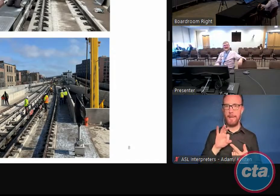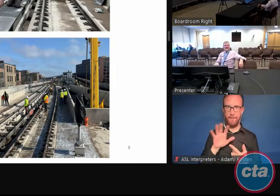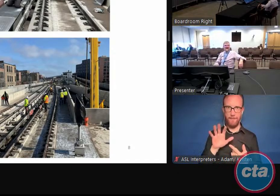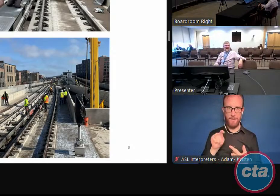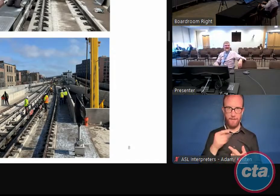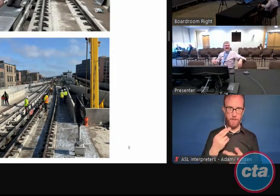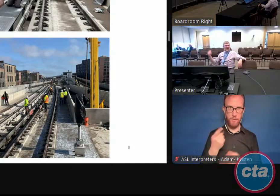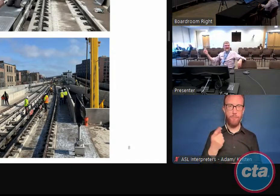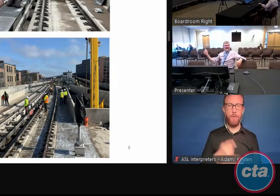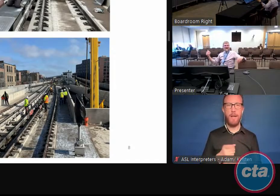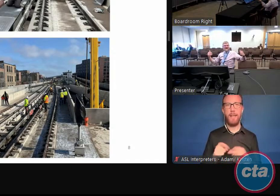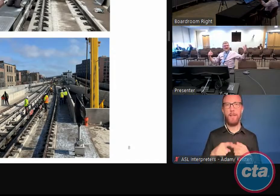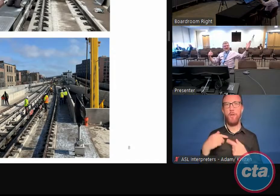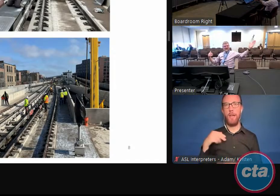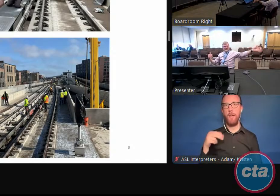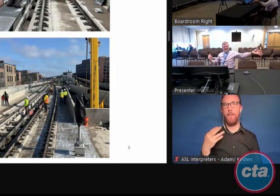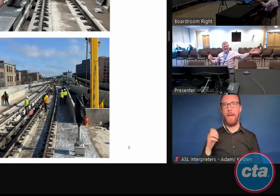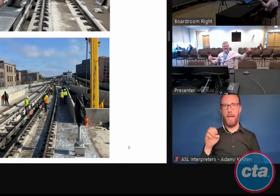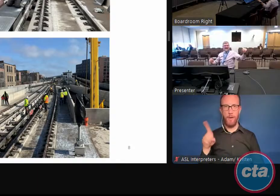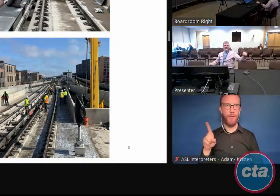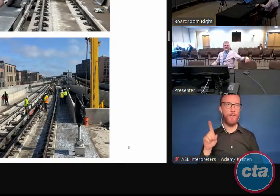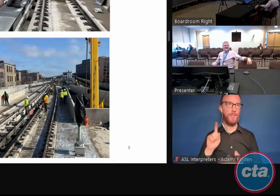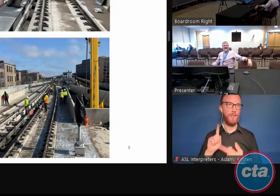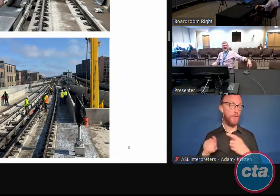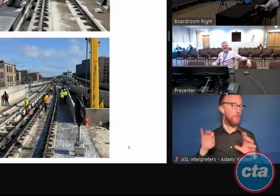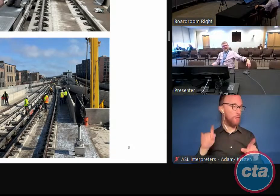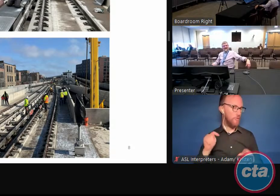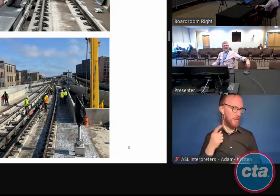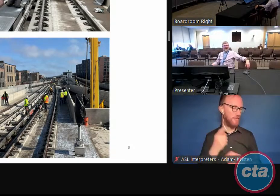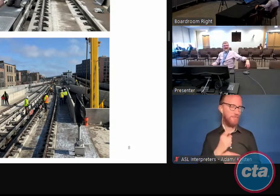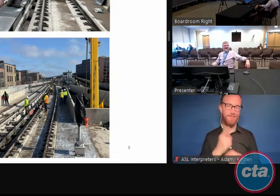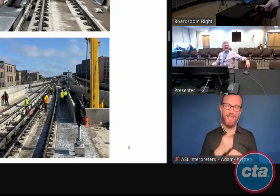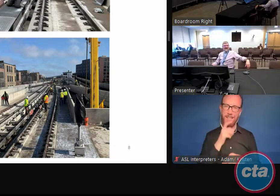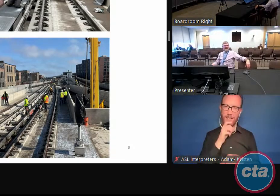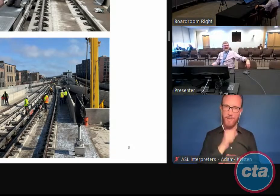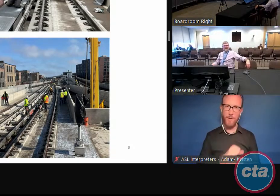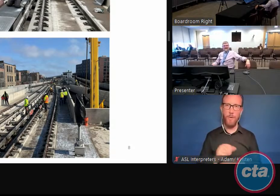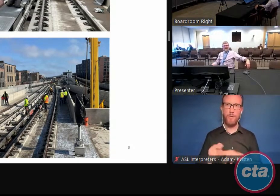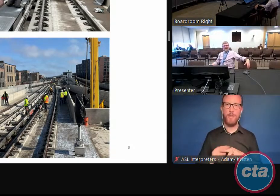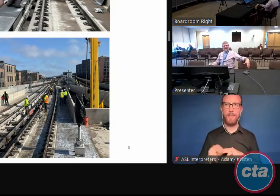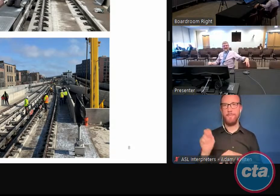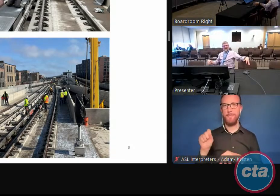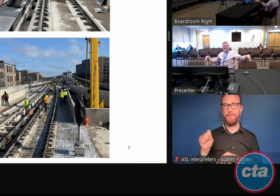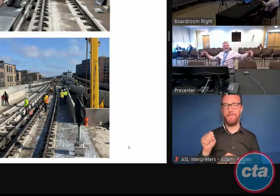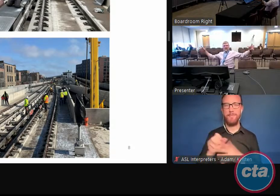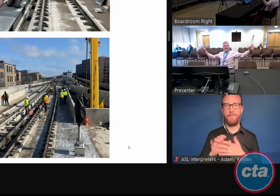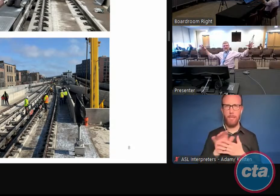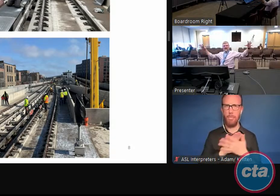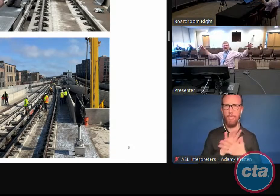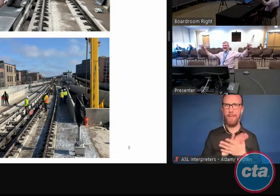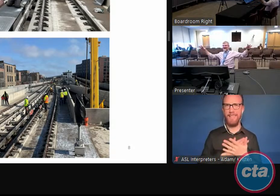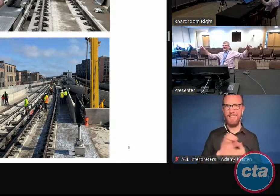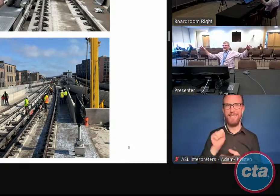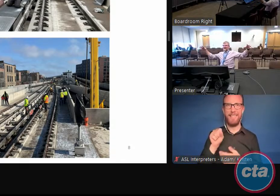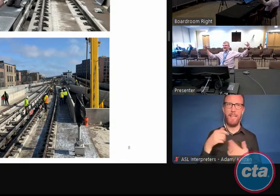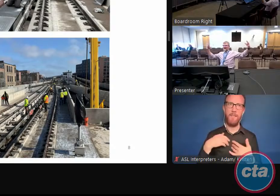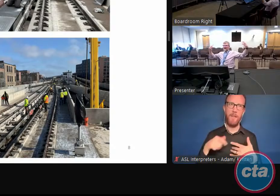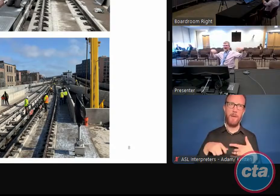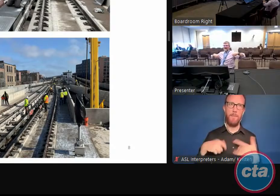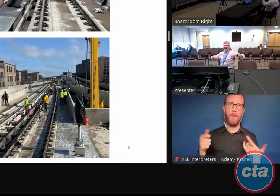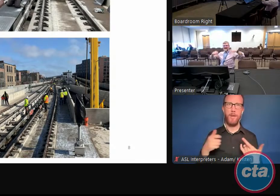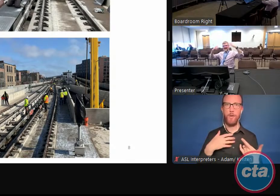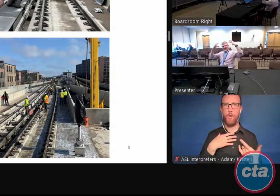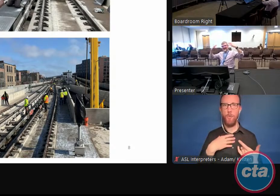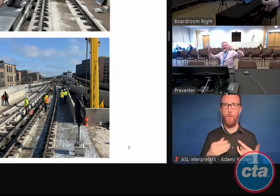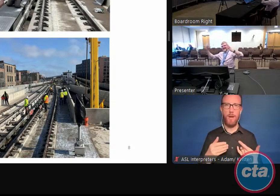And then you had Howard that went Howard to right. That was the old track. Yeah, we had our mascots. Big white puffy guys. One wore